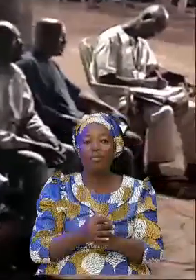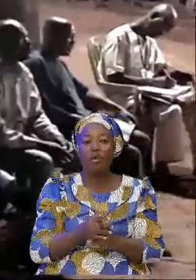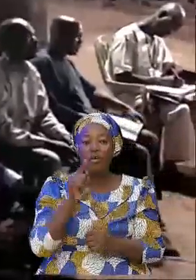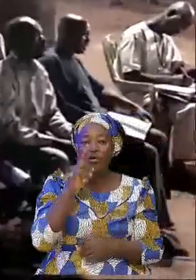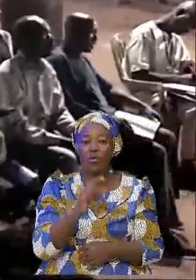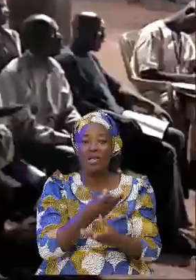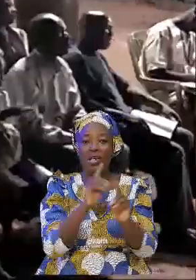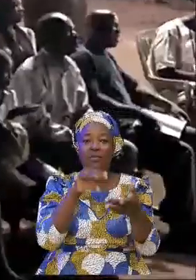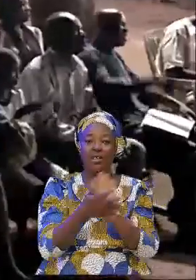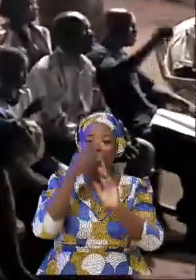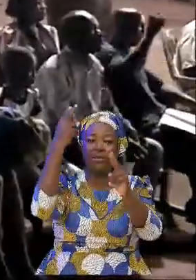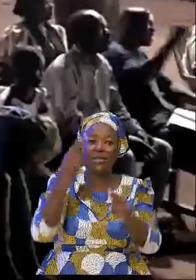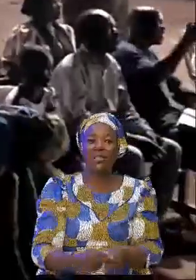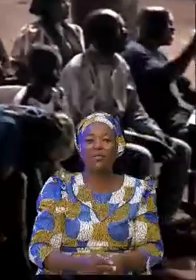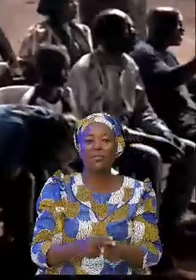Mr. Terrible.